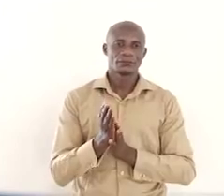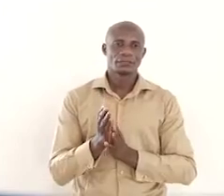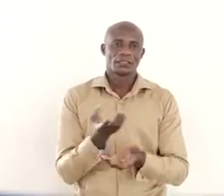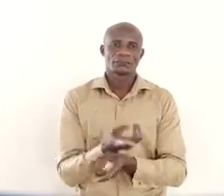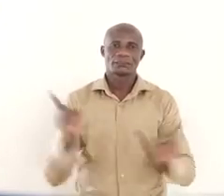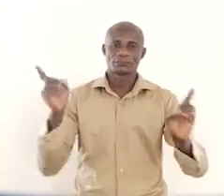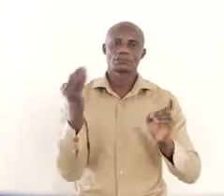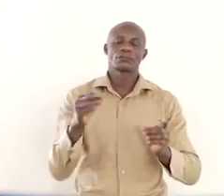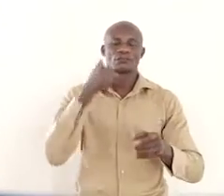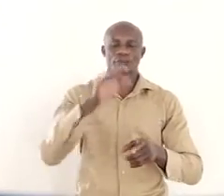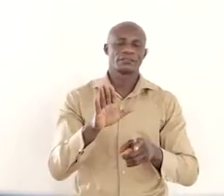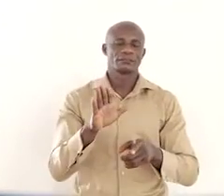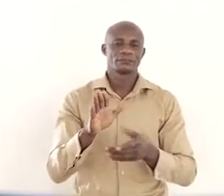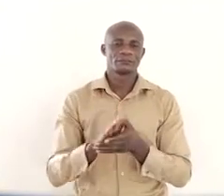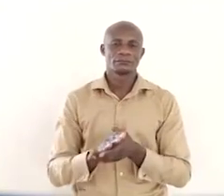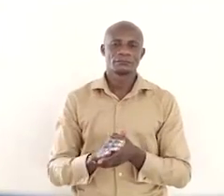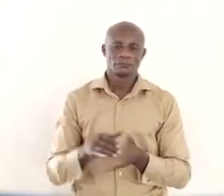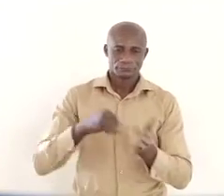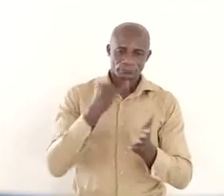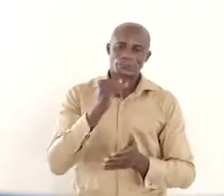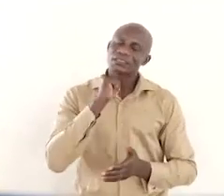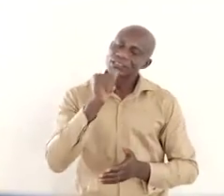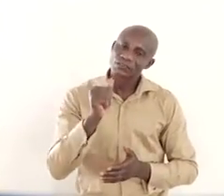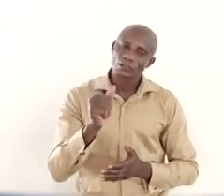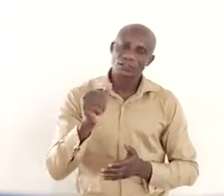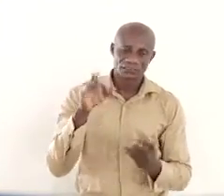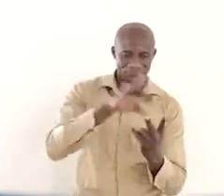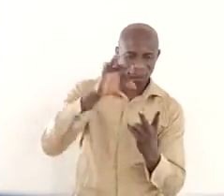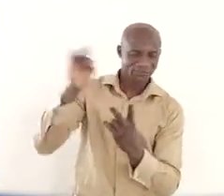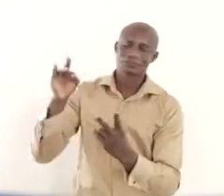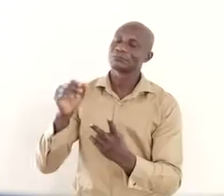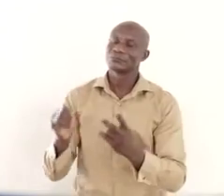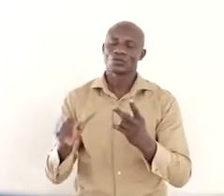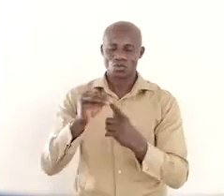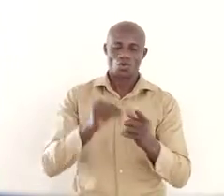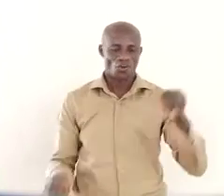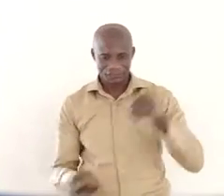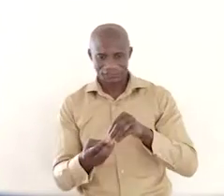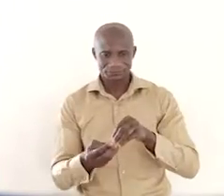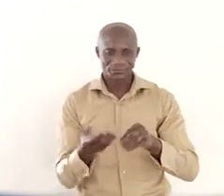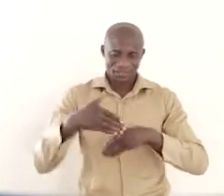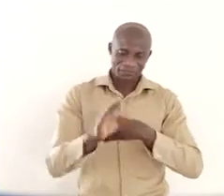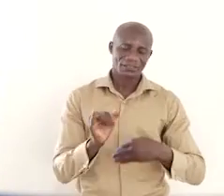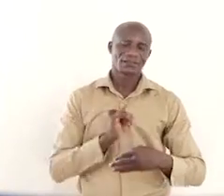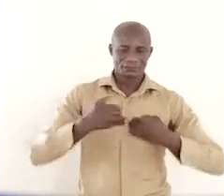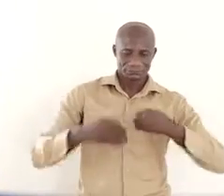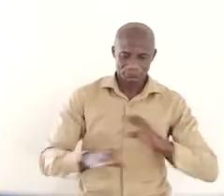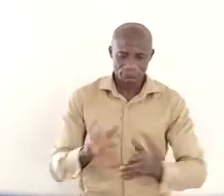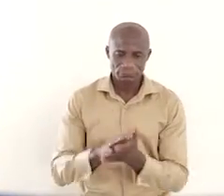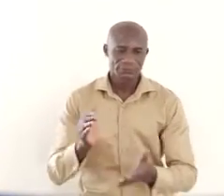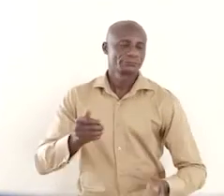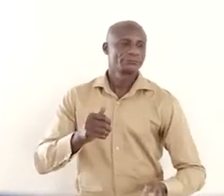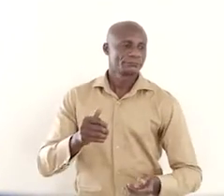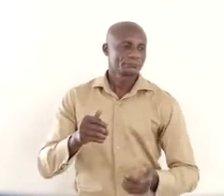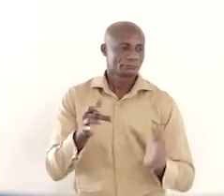the liberation of women, and so on and so forth, it is not an optional extra after I have done my